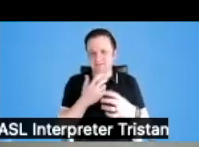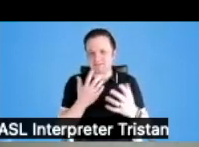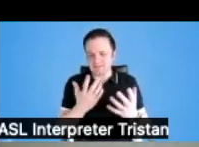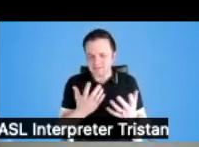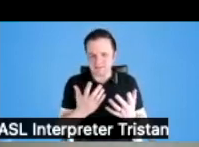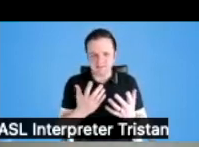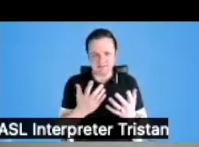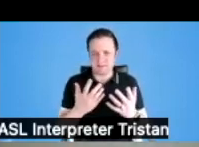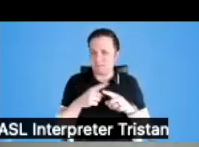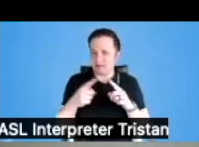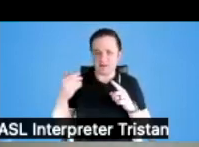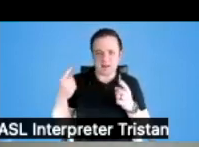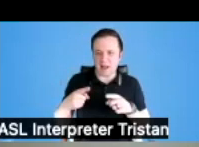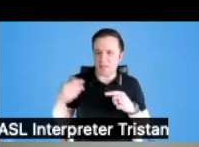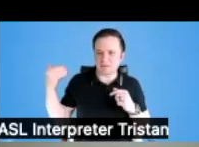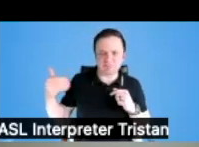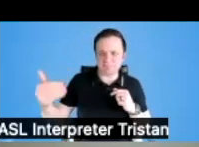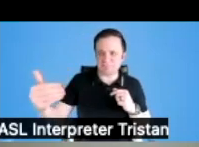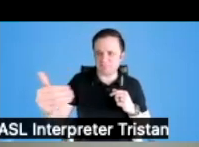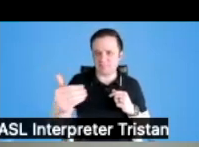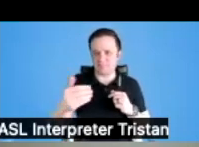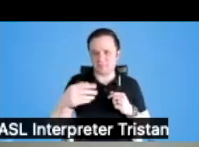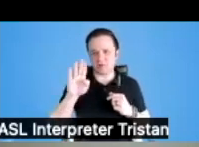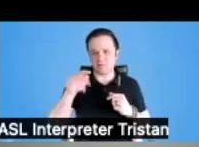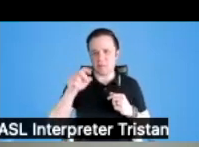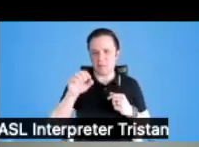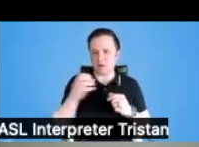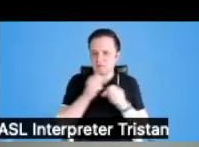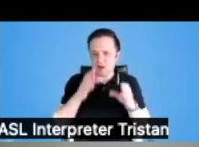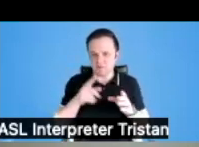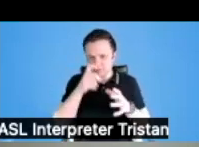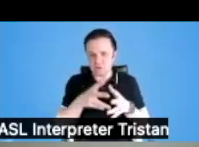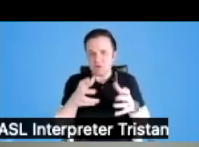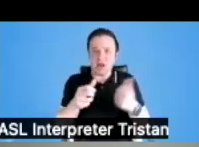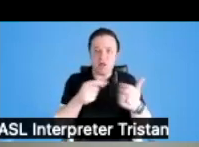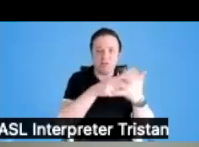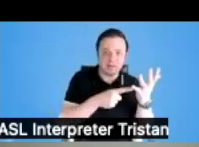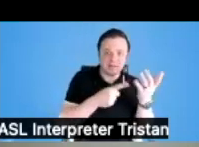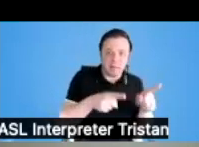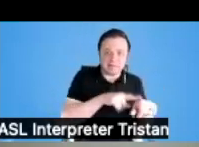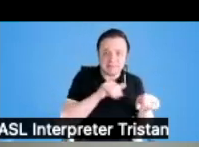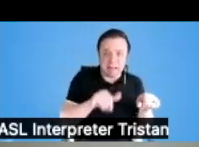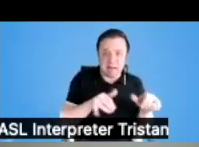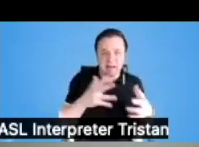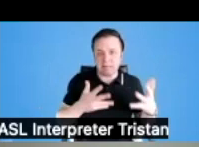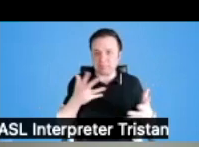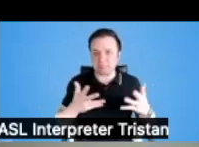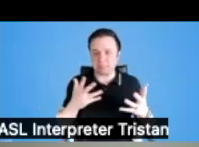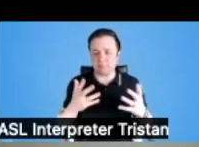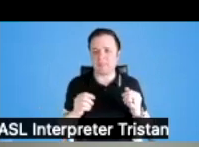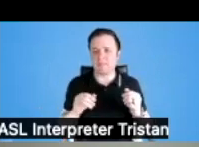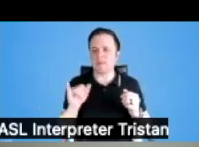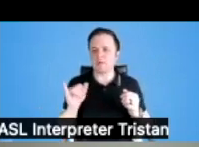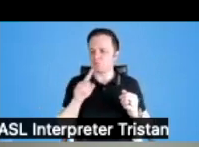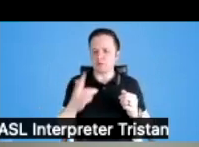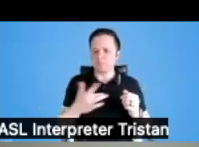so frequently happens for BIPOC survivors, because they're dealing with so many other things. It so resonated, Kelly,